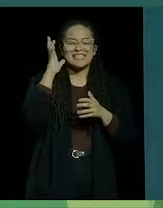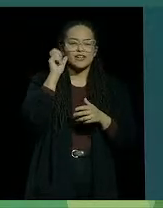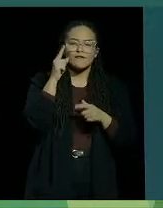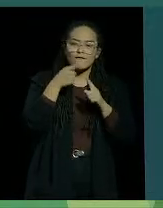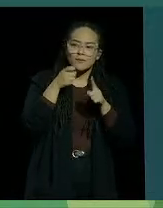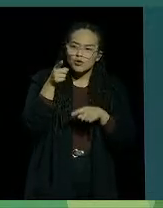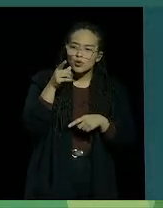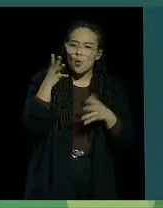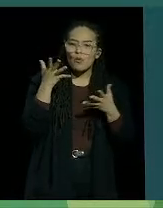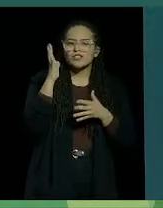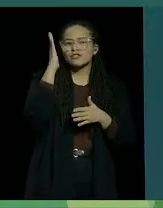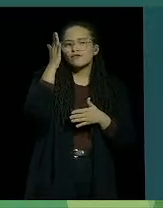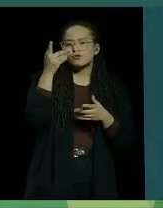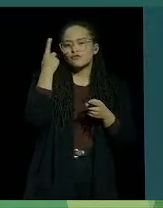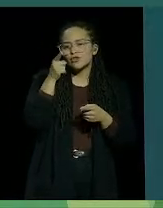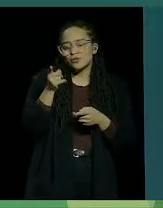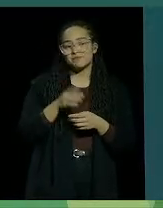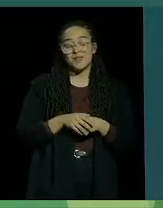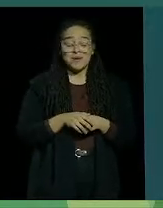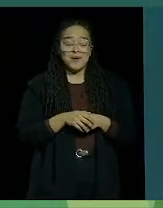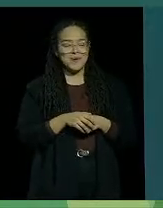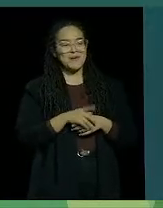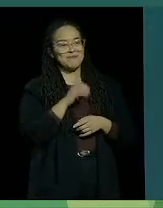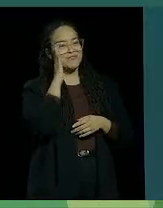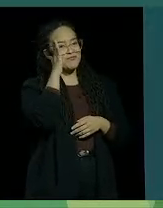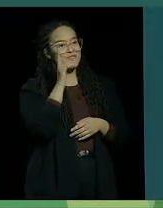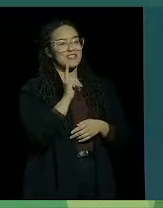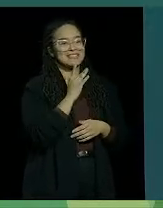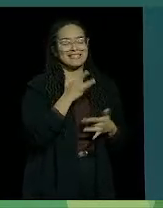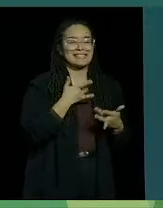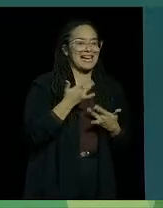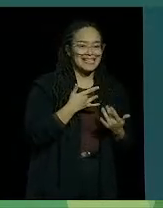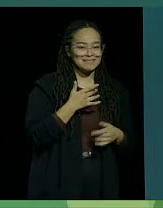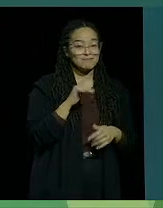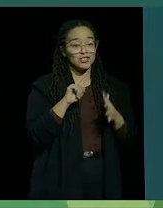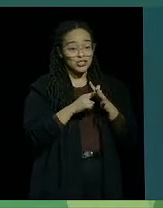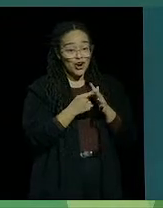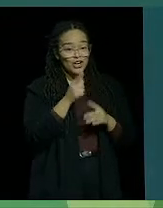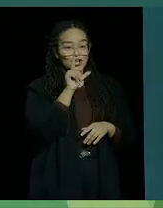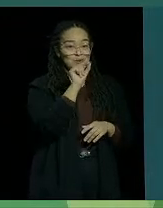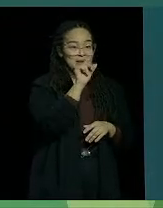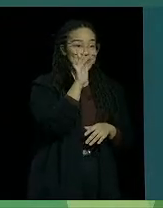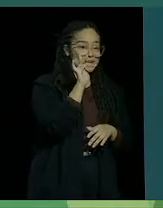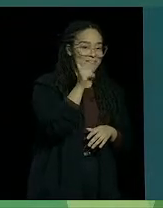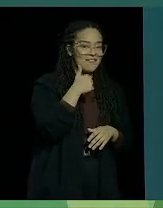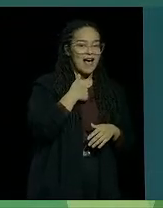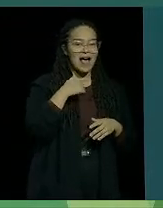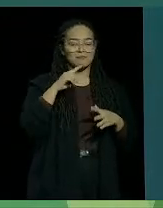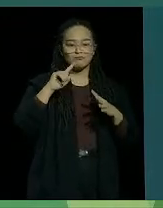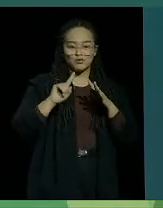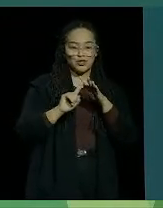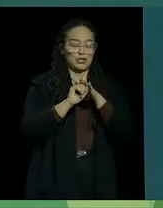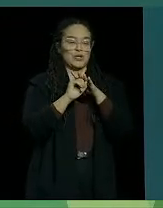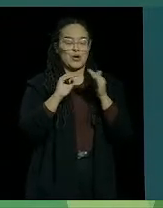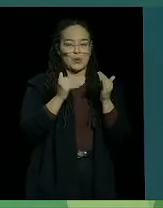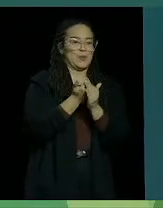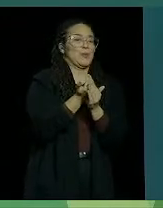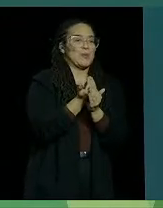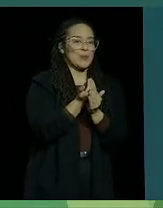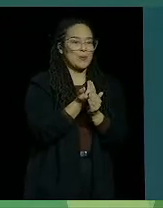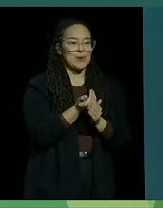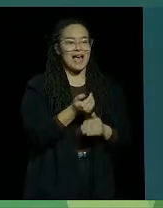Yeah, the future's exciting. To start, in 2025, I'll be making my debut in the IMSA WeatherTech Sports